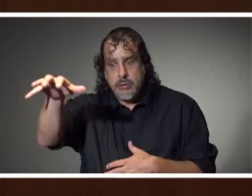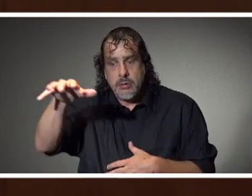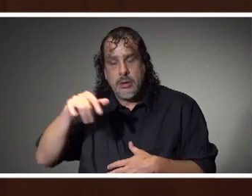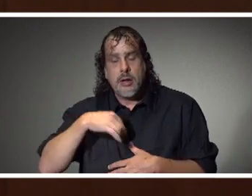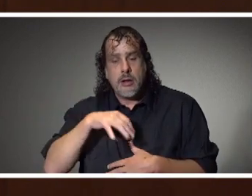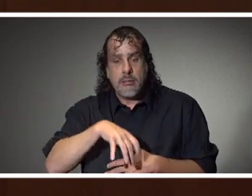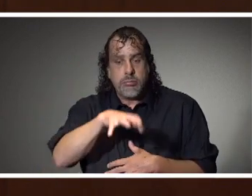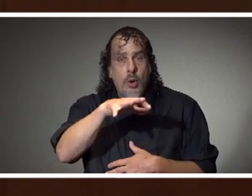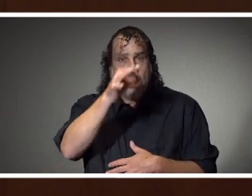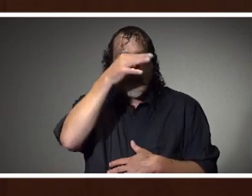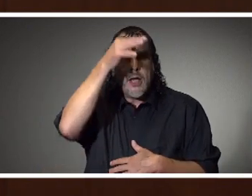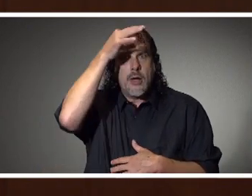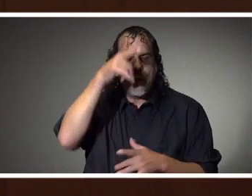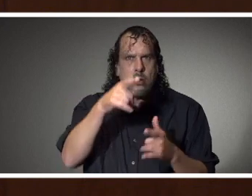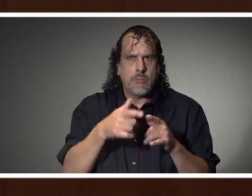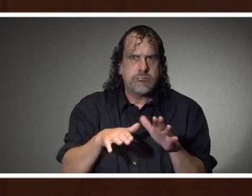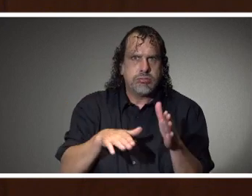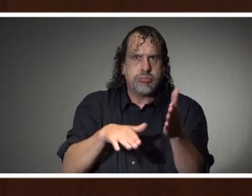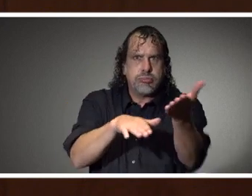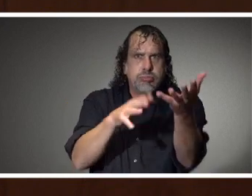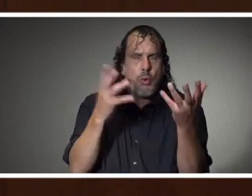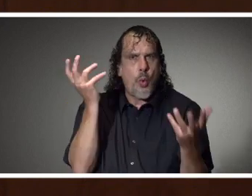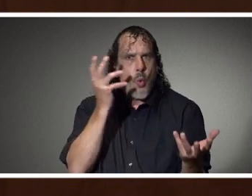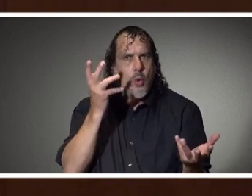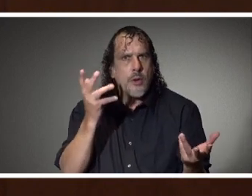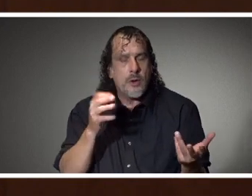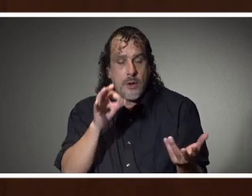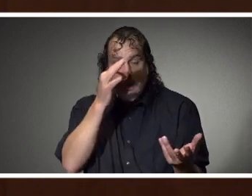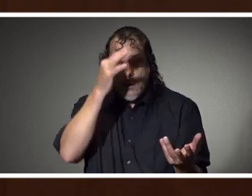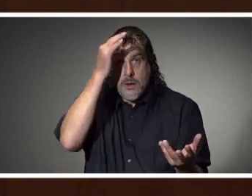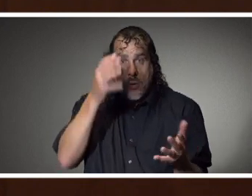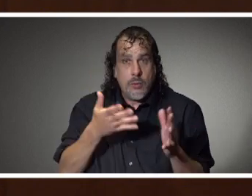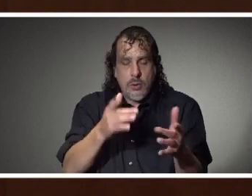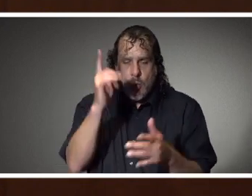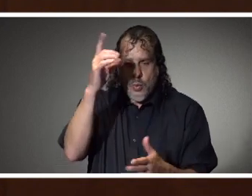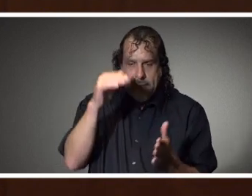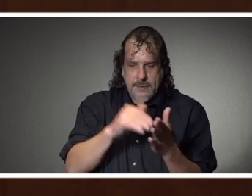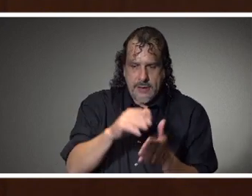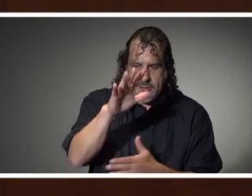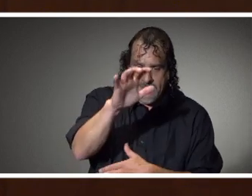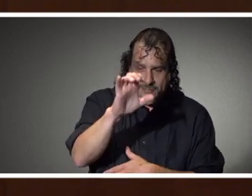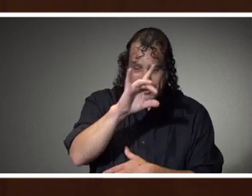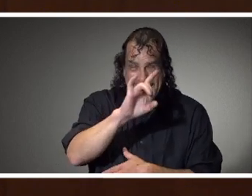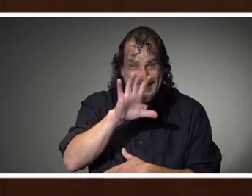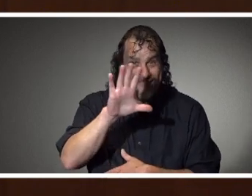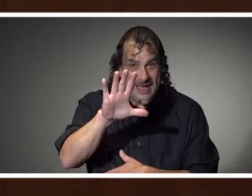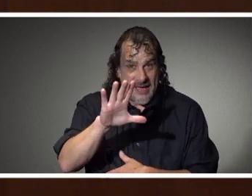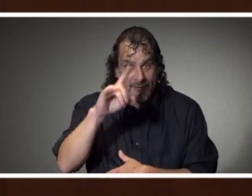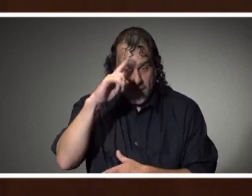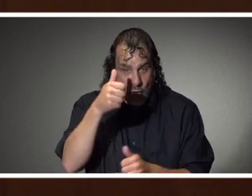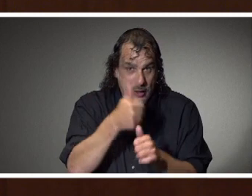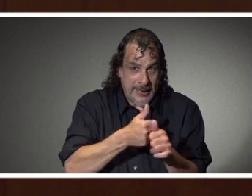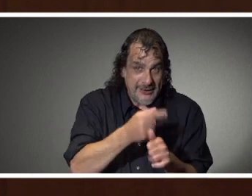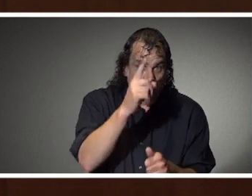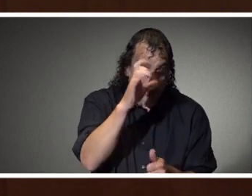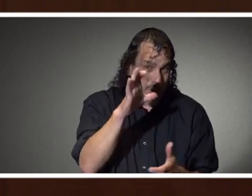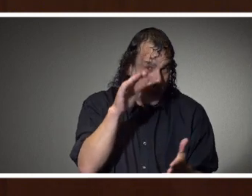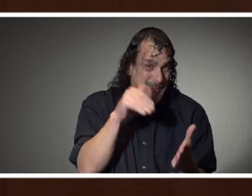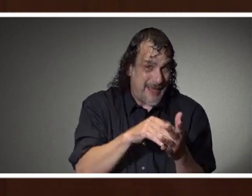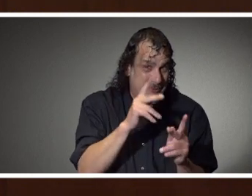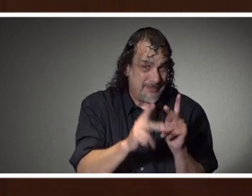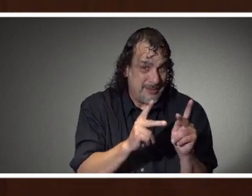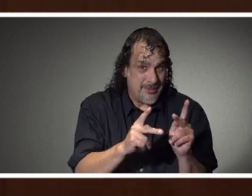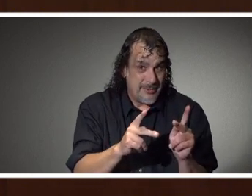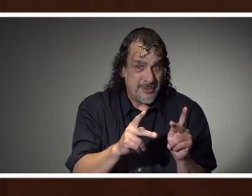Native Americans. And if we look at the case rate among Native Americans, it's 1,585 per 100,000 in Mississippi,